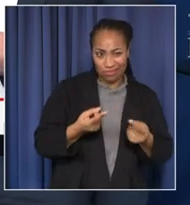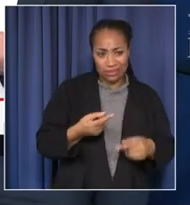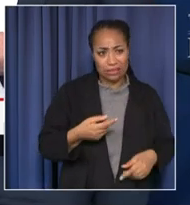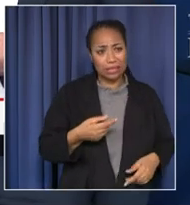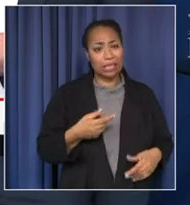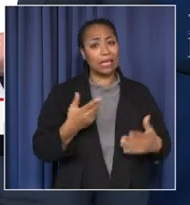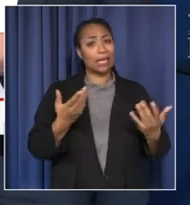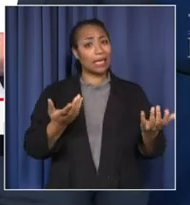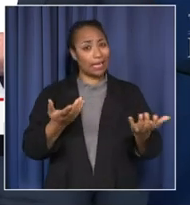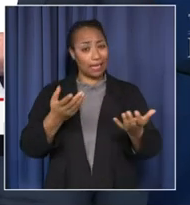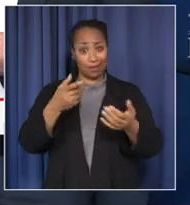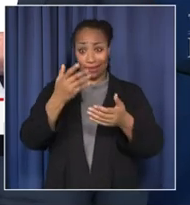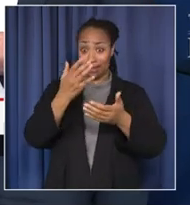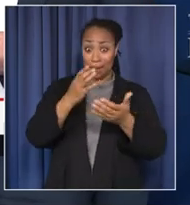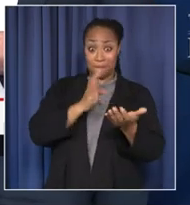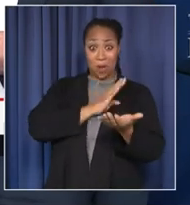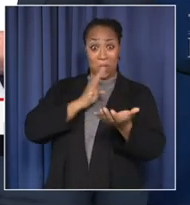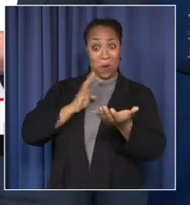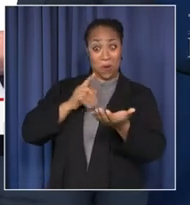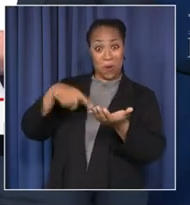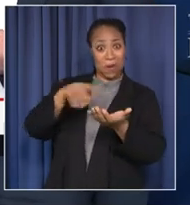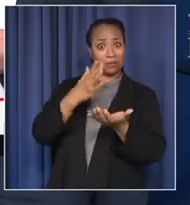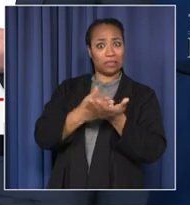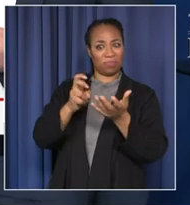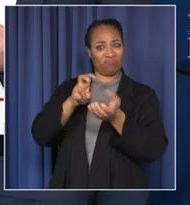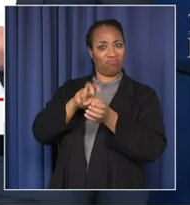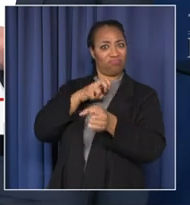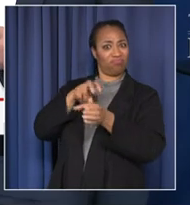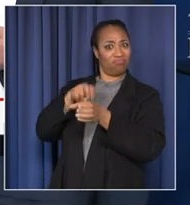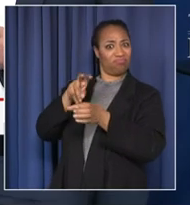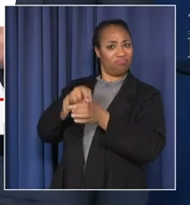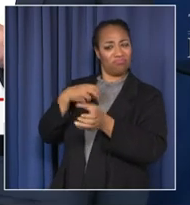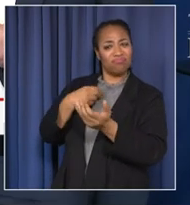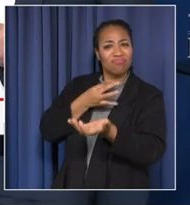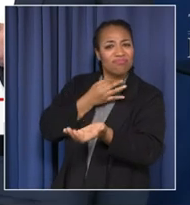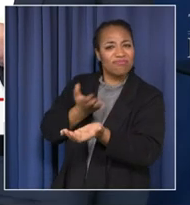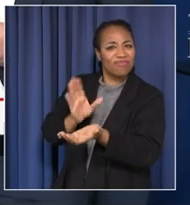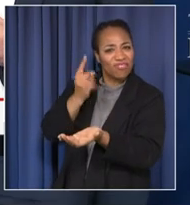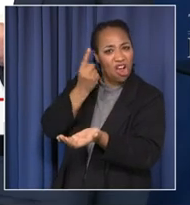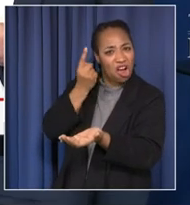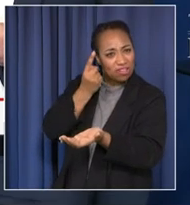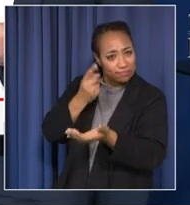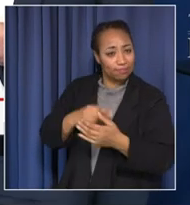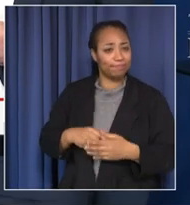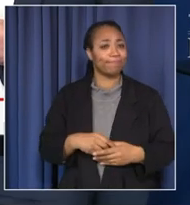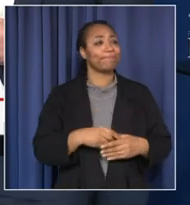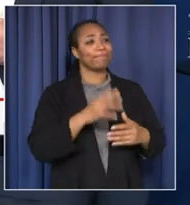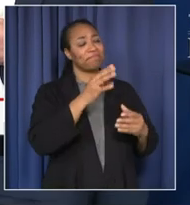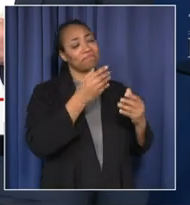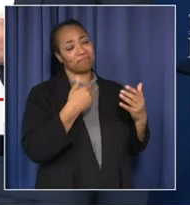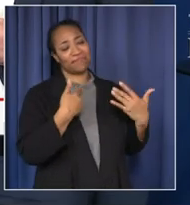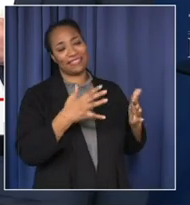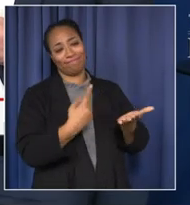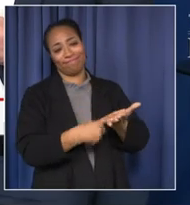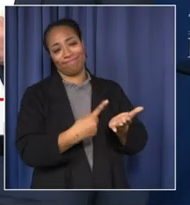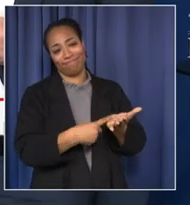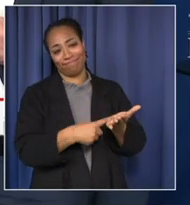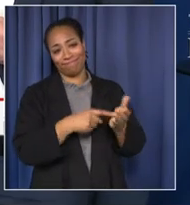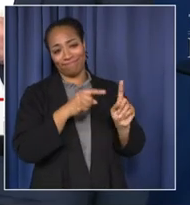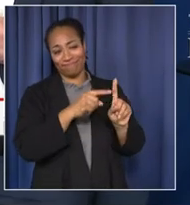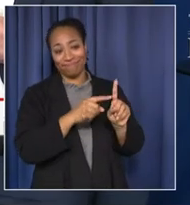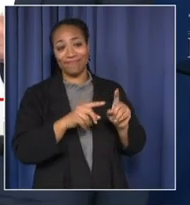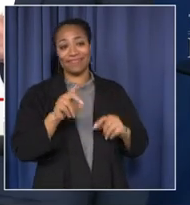let me just first say that David Rubenstein is an American treasure. And he chaired the